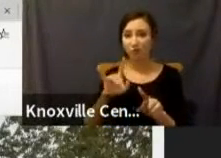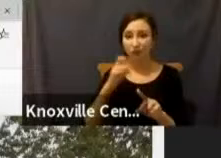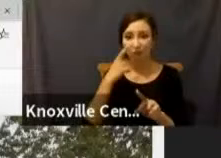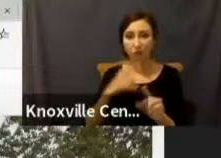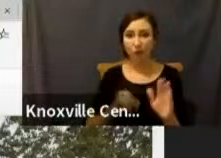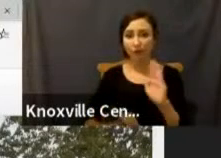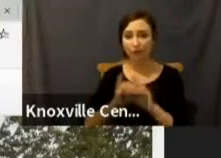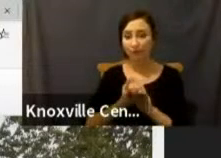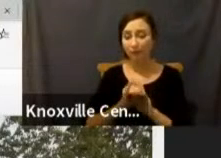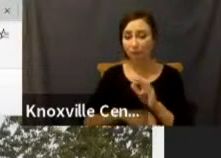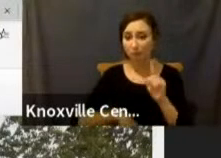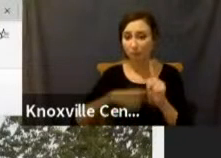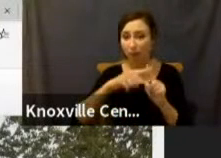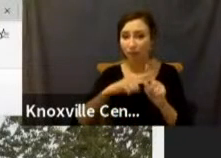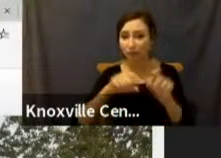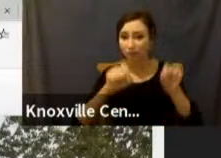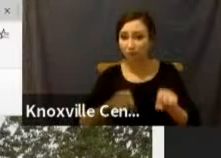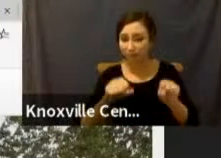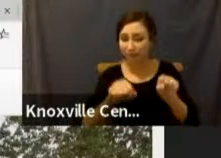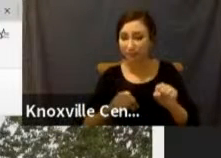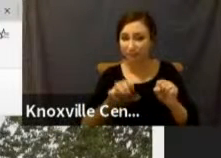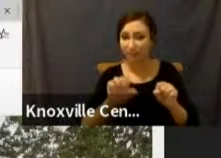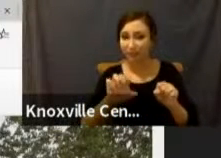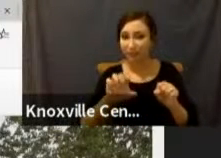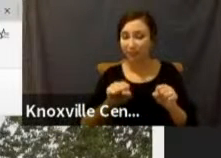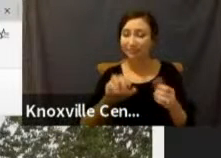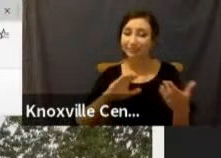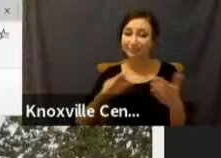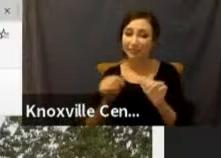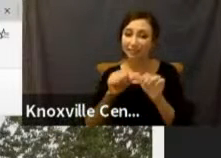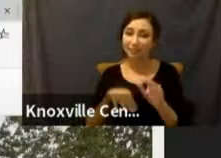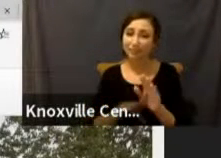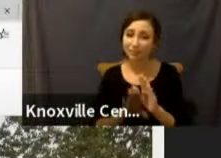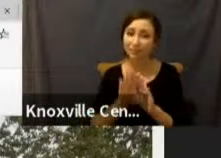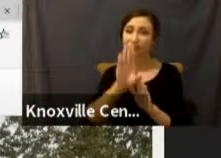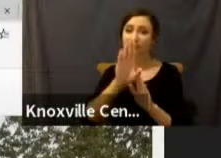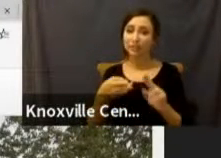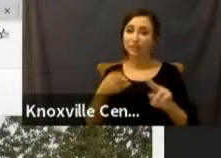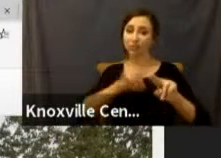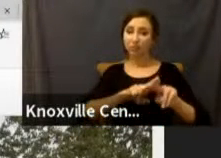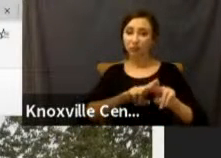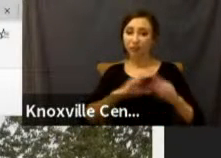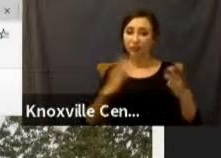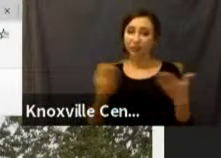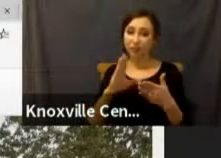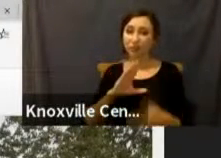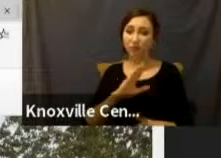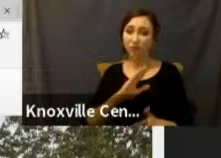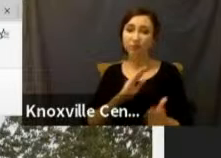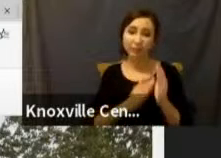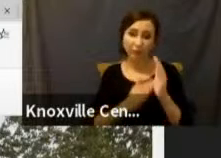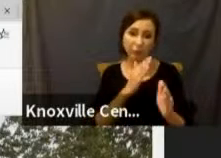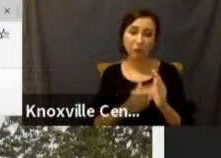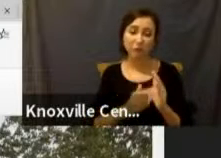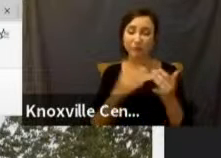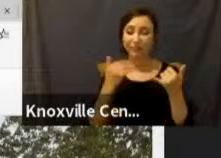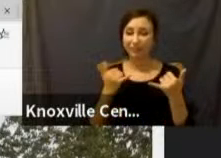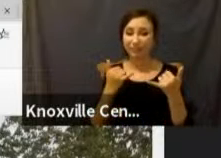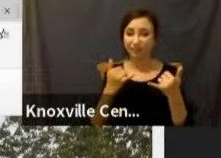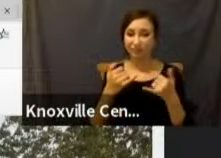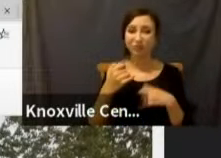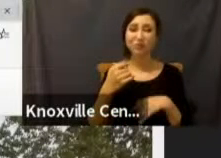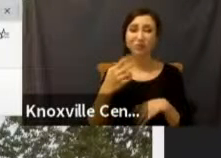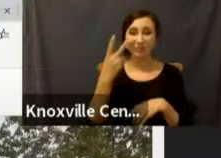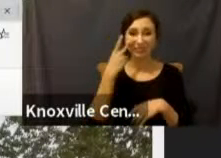probable cases. Excuse me. Deaths have continued to increase in our community. During this time period, we have seen 19 deaths